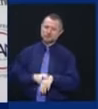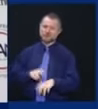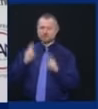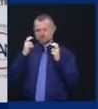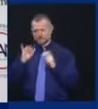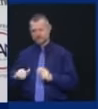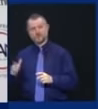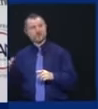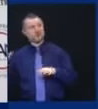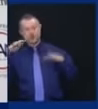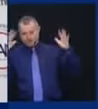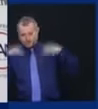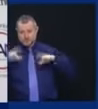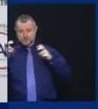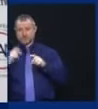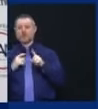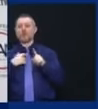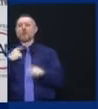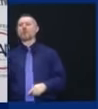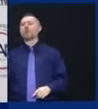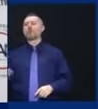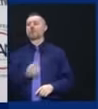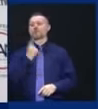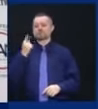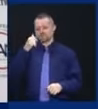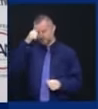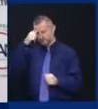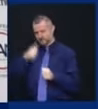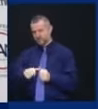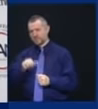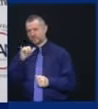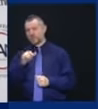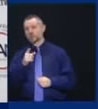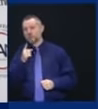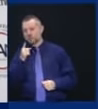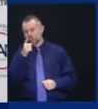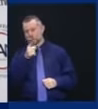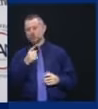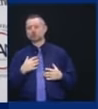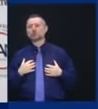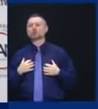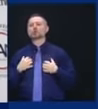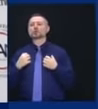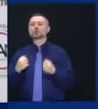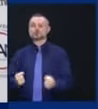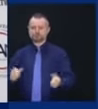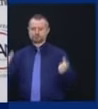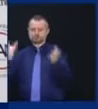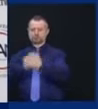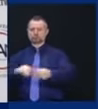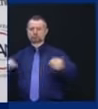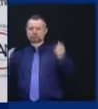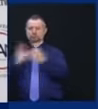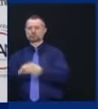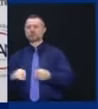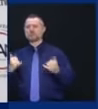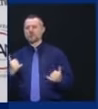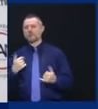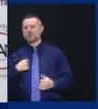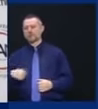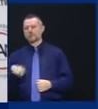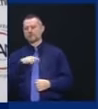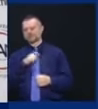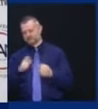therefore, we will always remember that you had the courage to stand up, and now we must stand up and